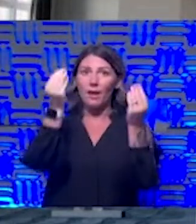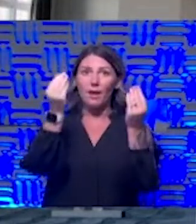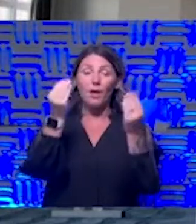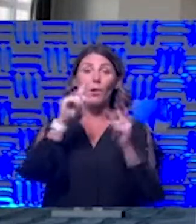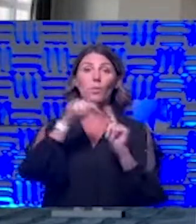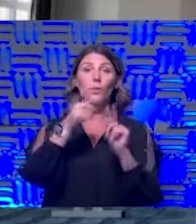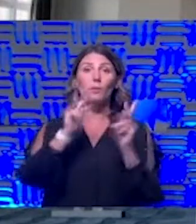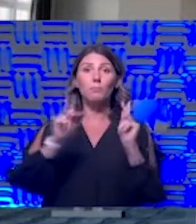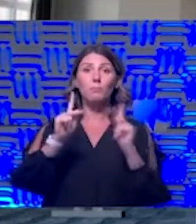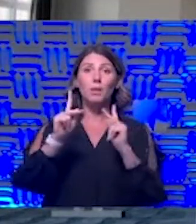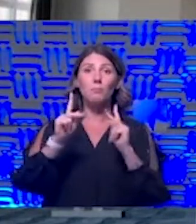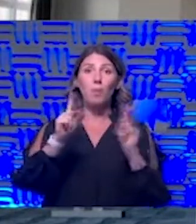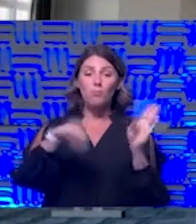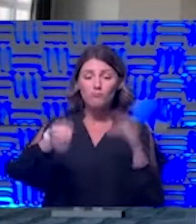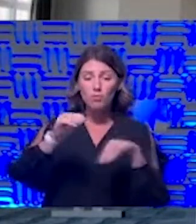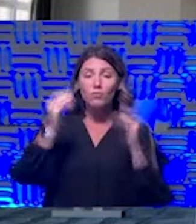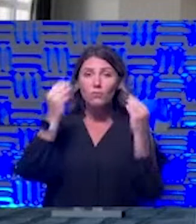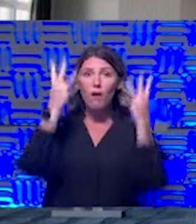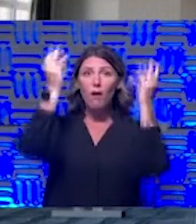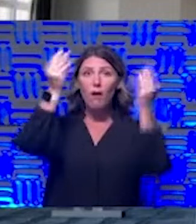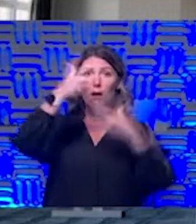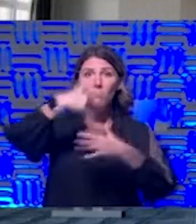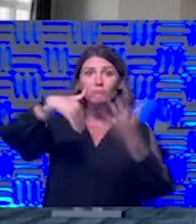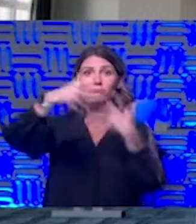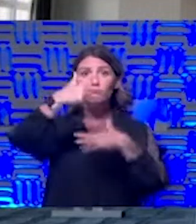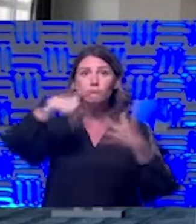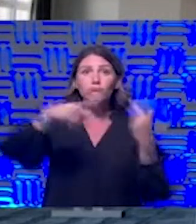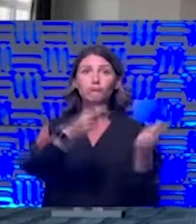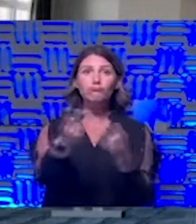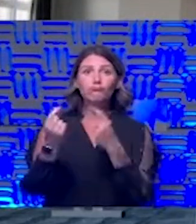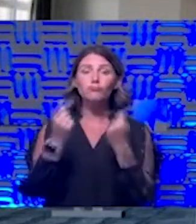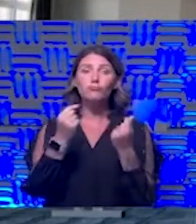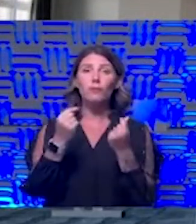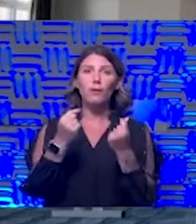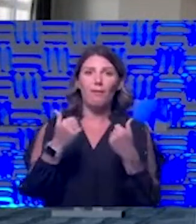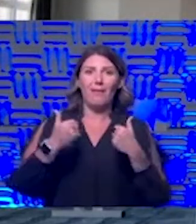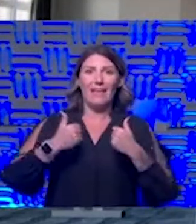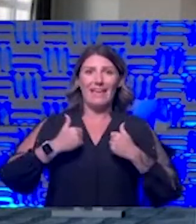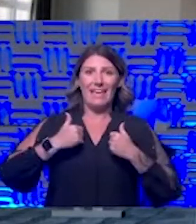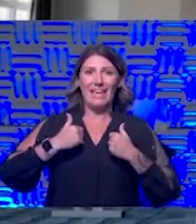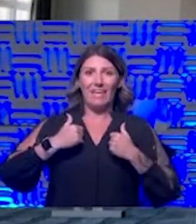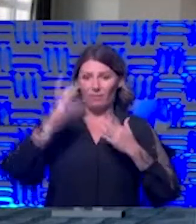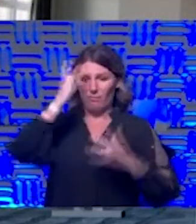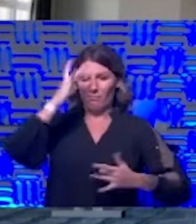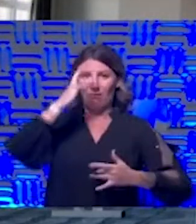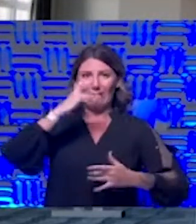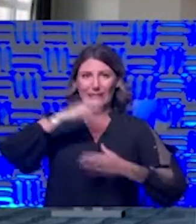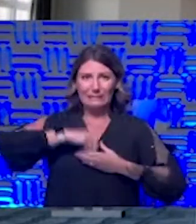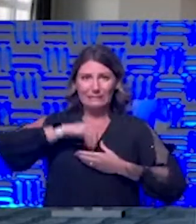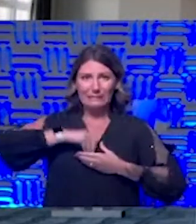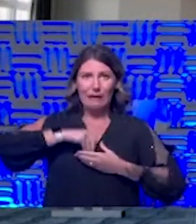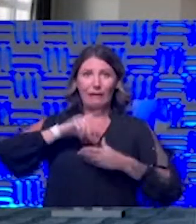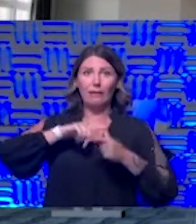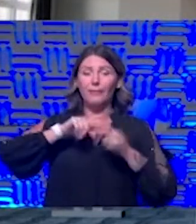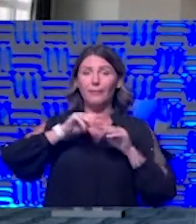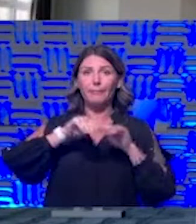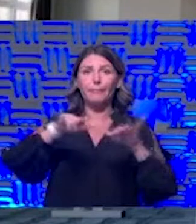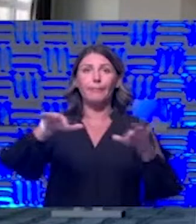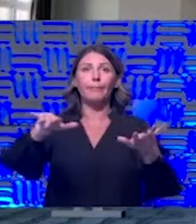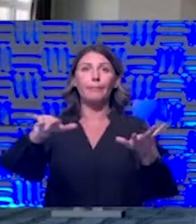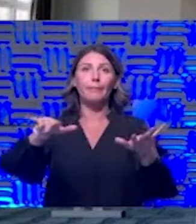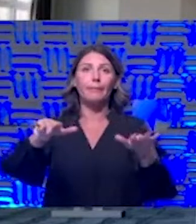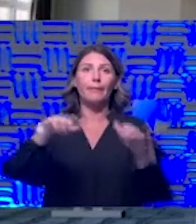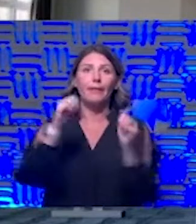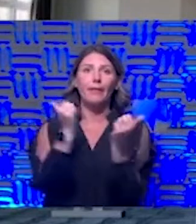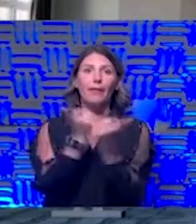be around and go places, take the disease with them to the other places, you know, we said everything is just a plane trip